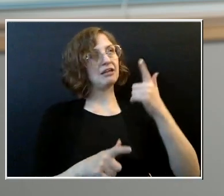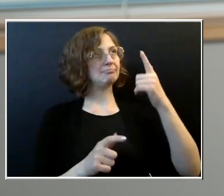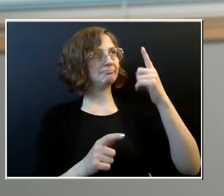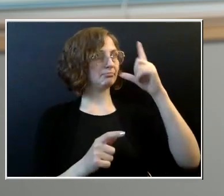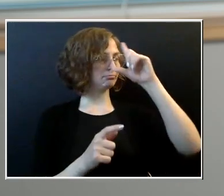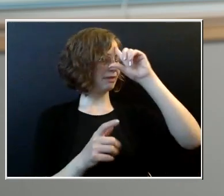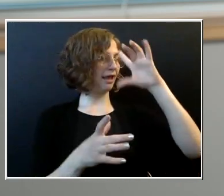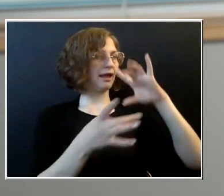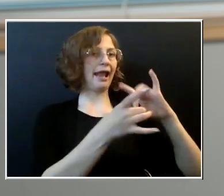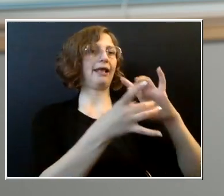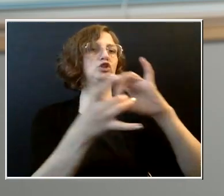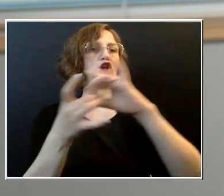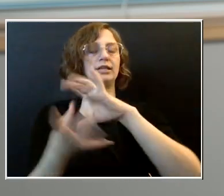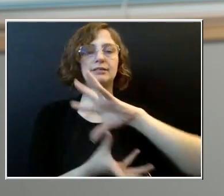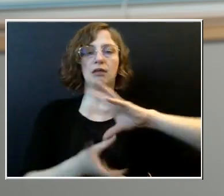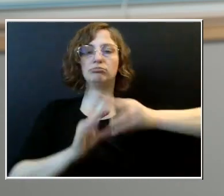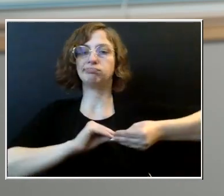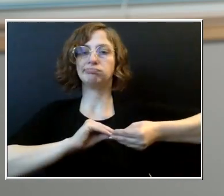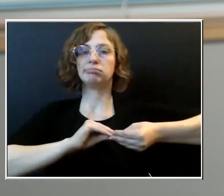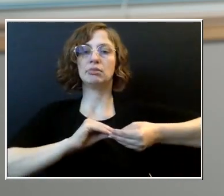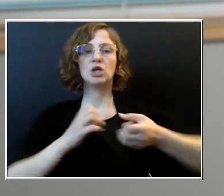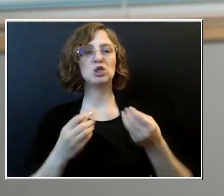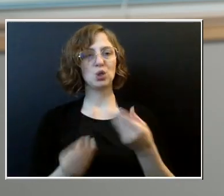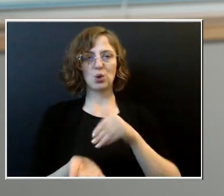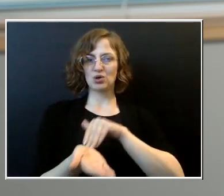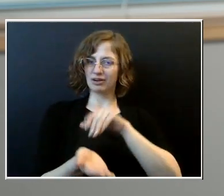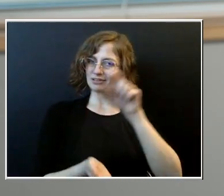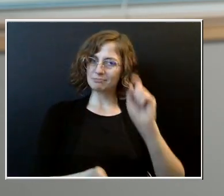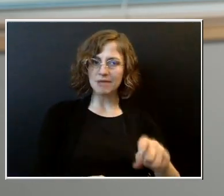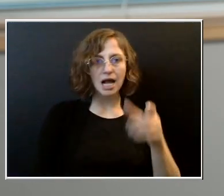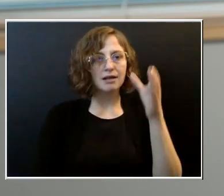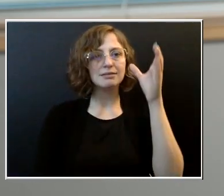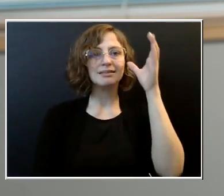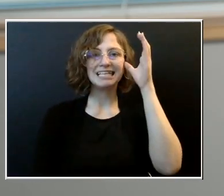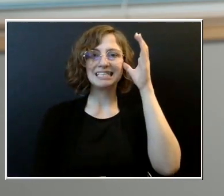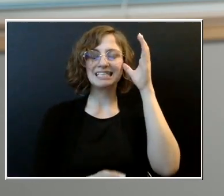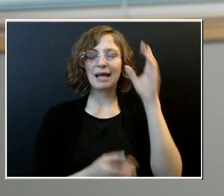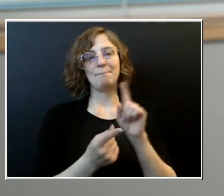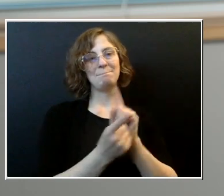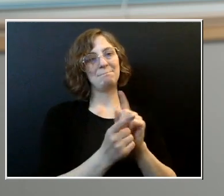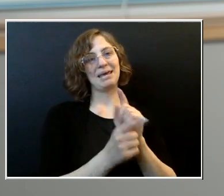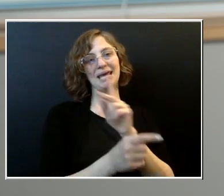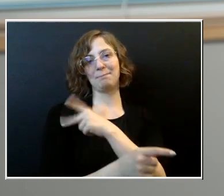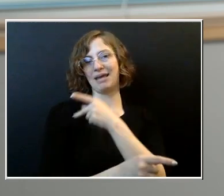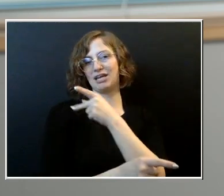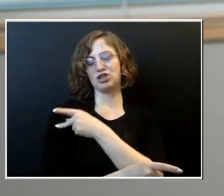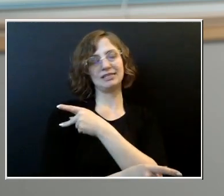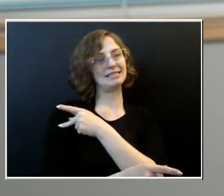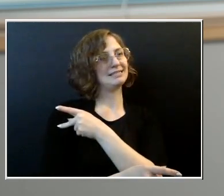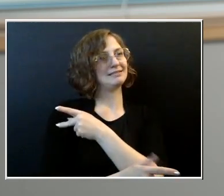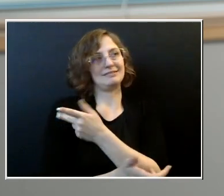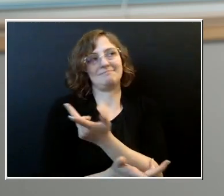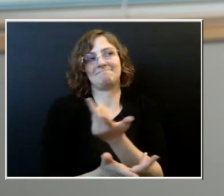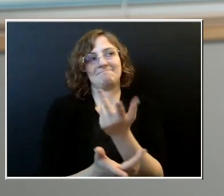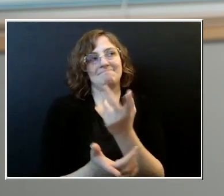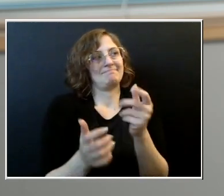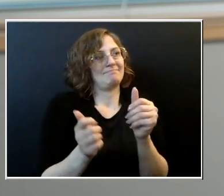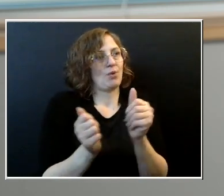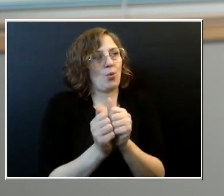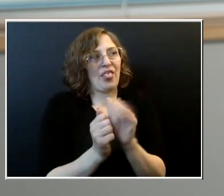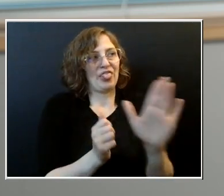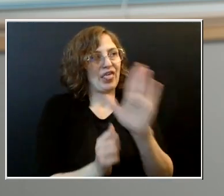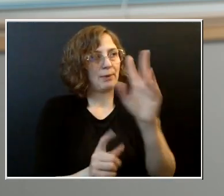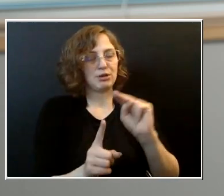as physicians, we need to listen, meet them where they are at, and take care of them as a whole, understand